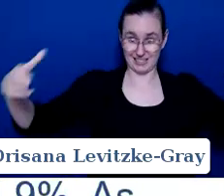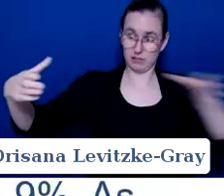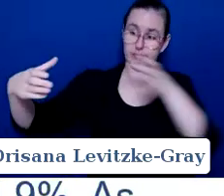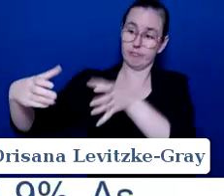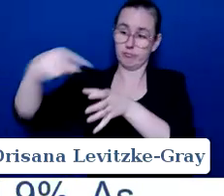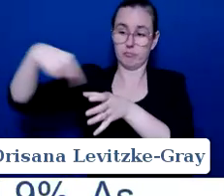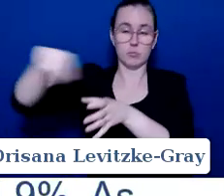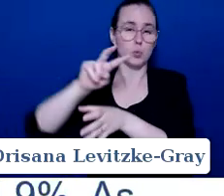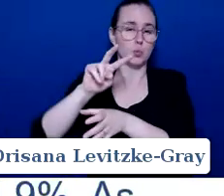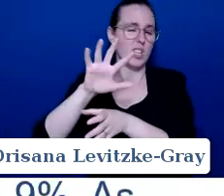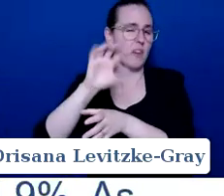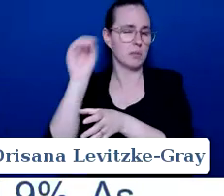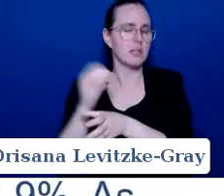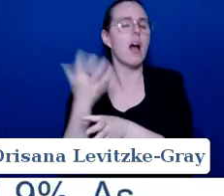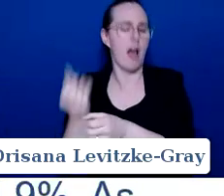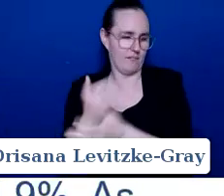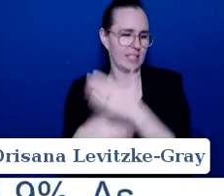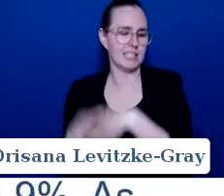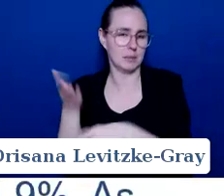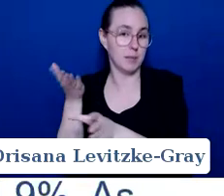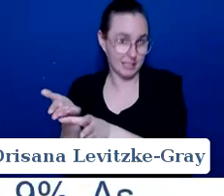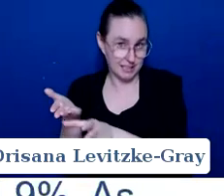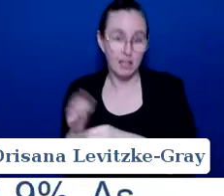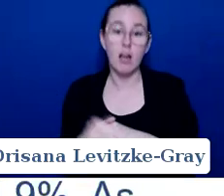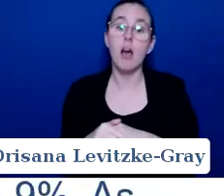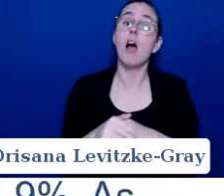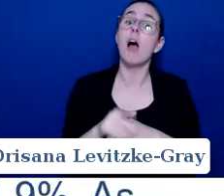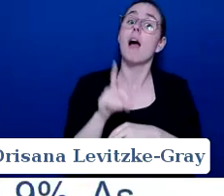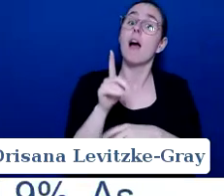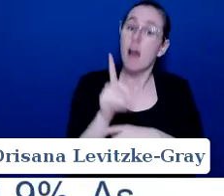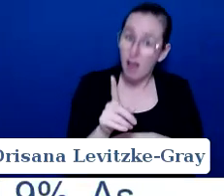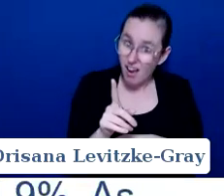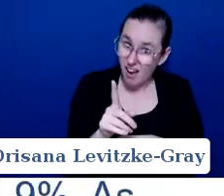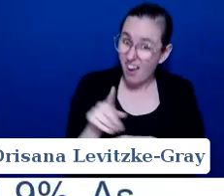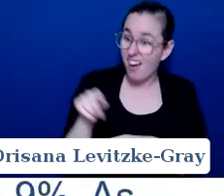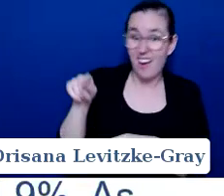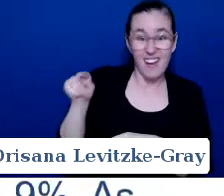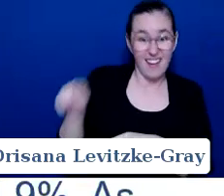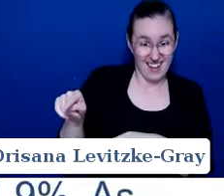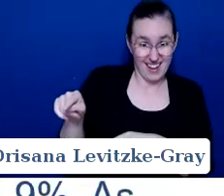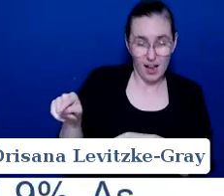to the different poverty indicator can indicate that person with severe disability,